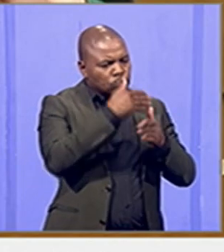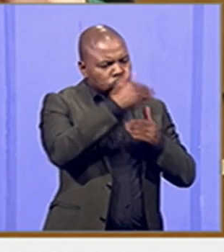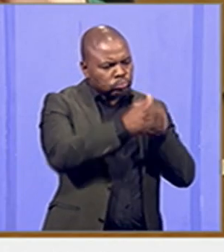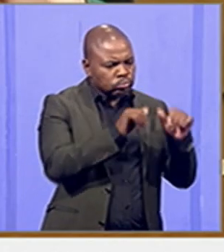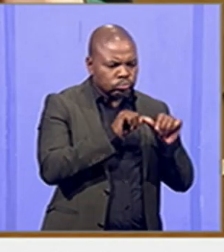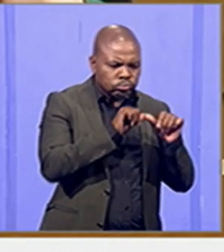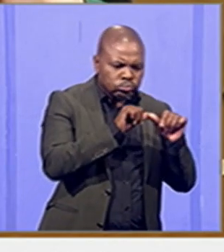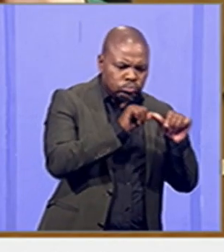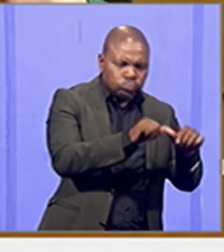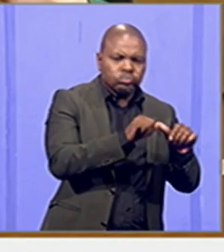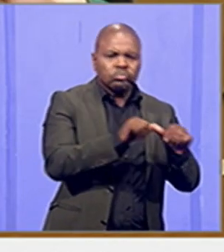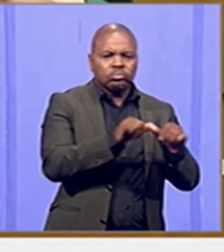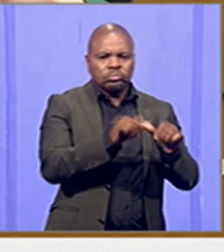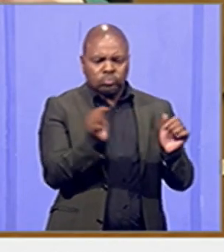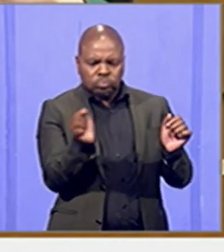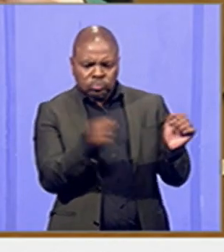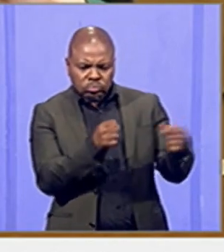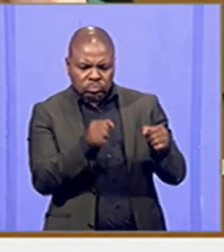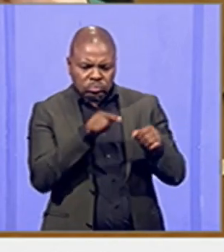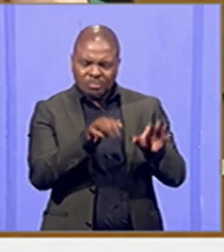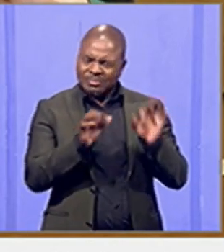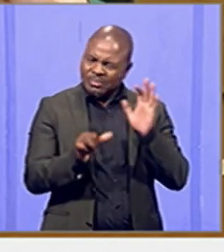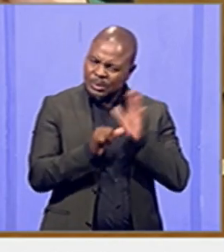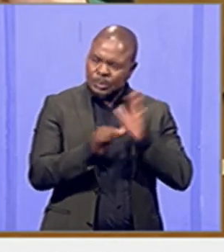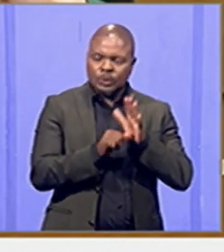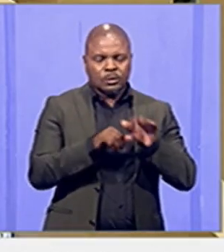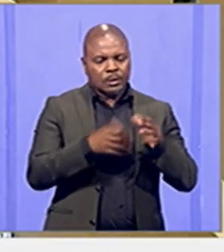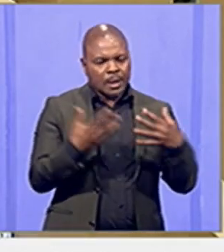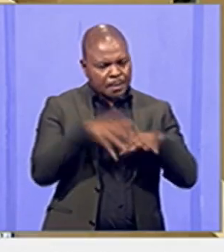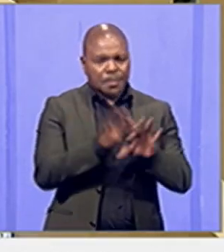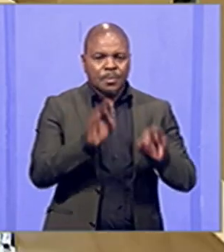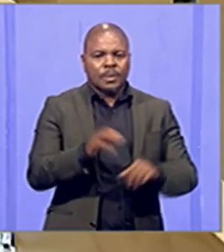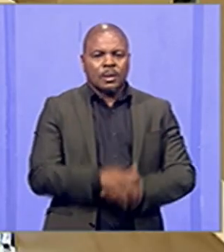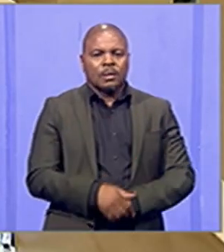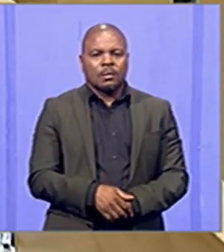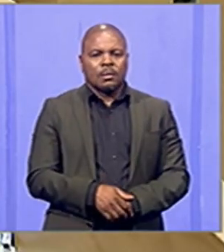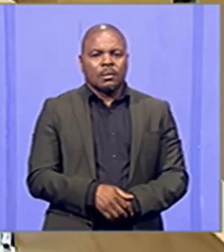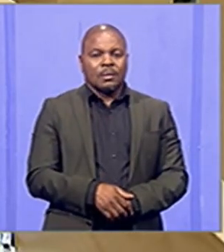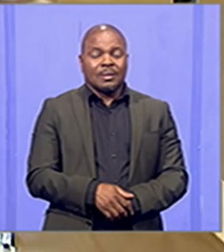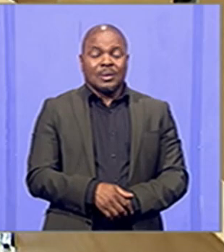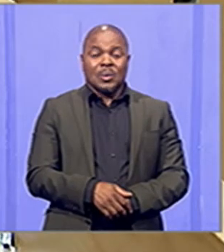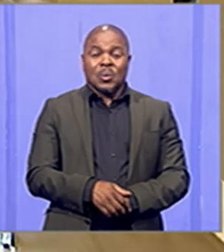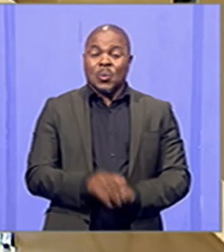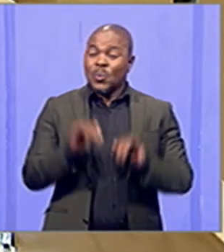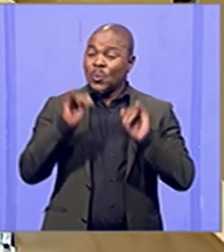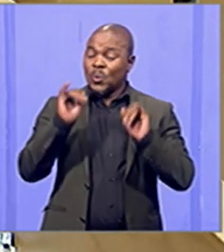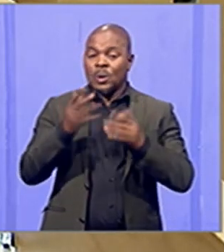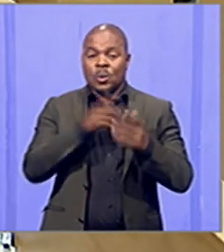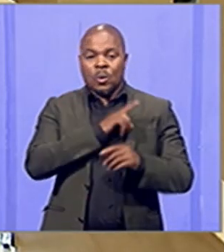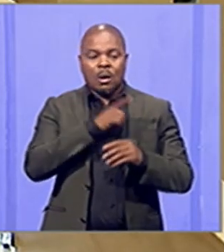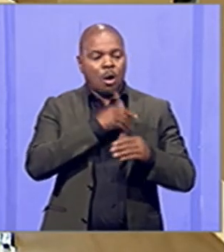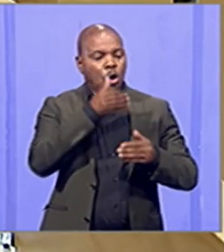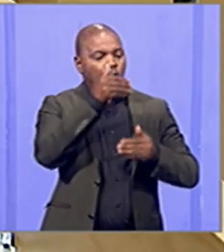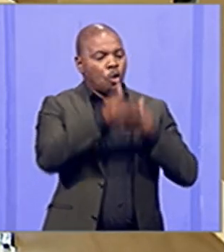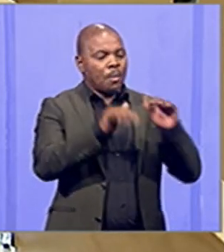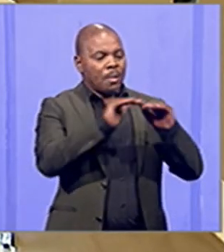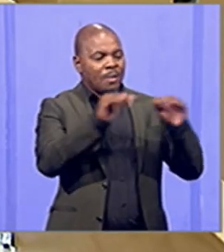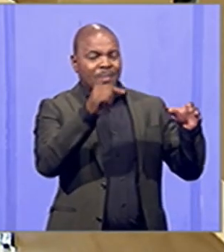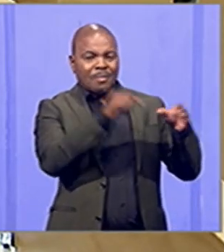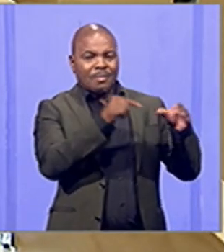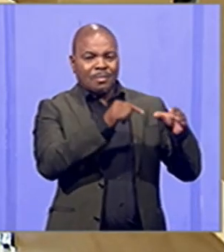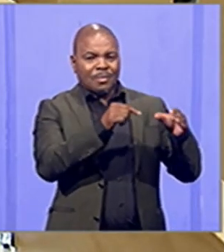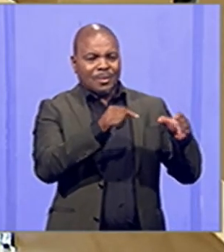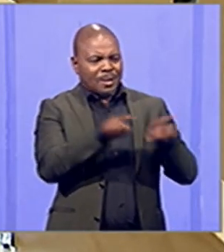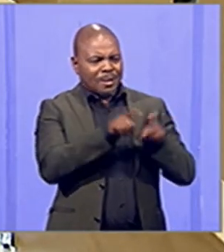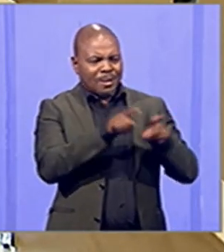gore go thapiwa gono go botlhokwa go a diragala. The biggest indictment is that at an operational level, you can't seem to